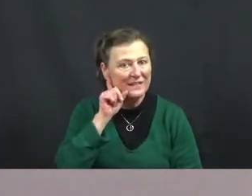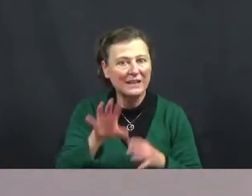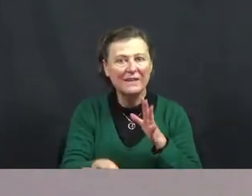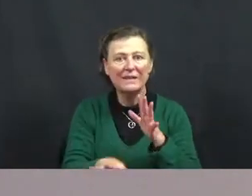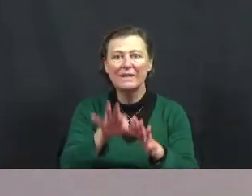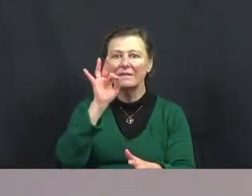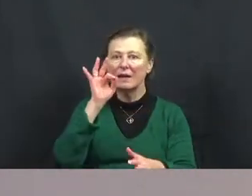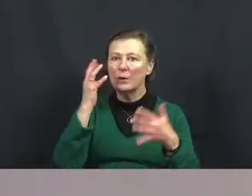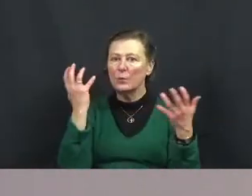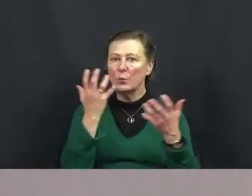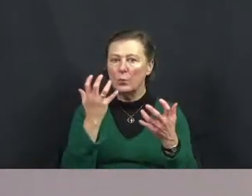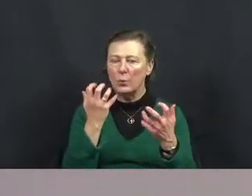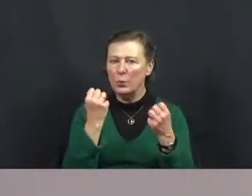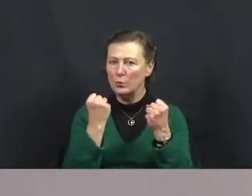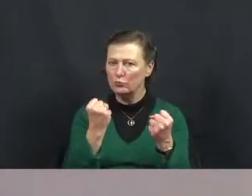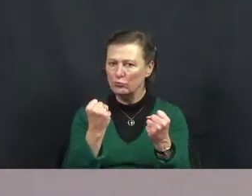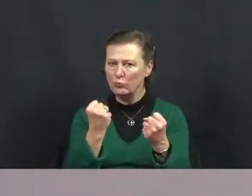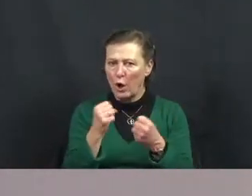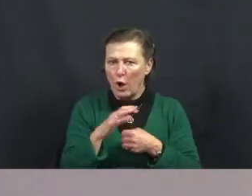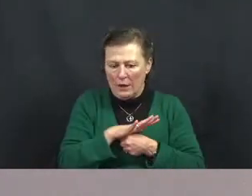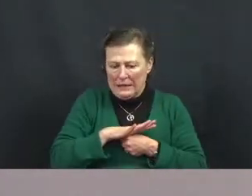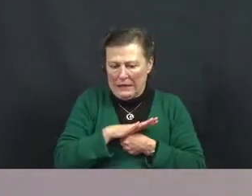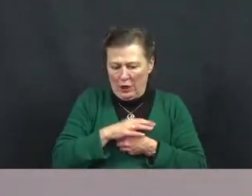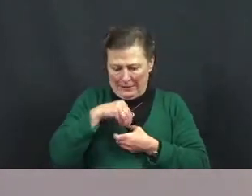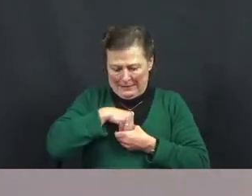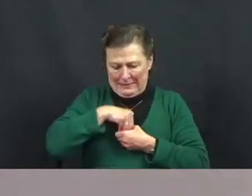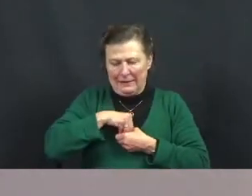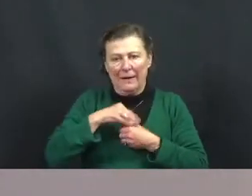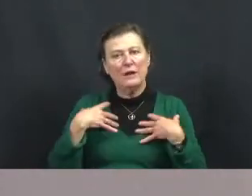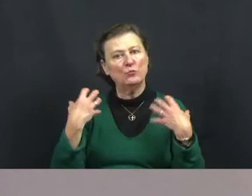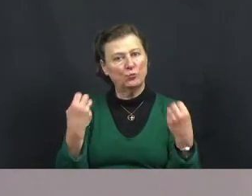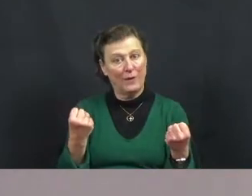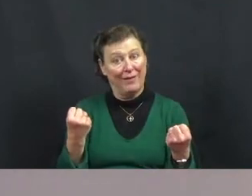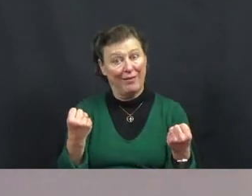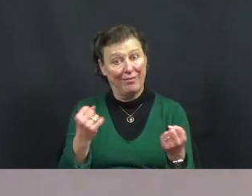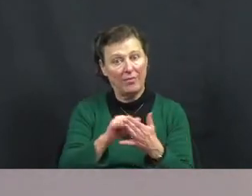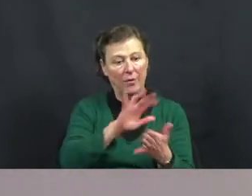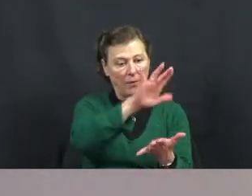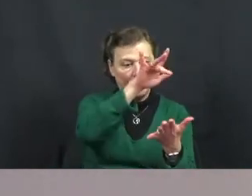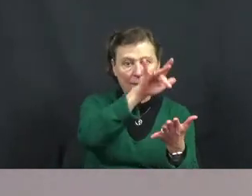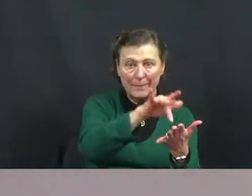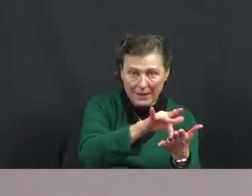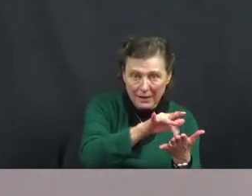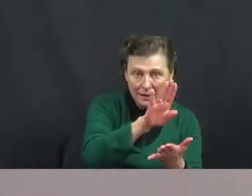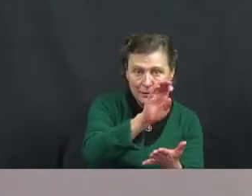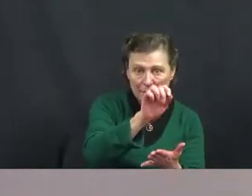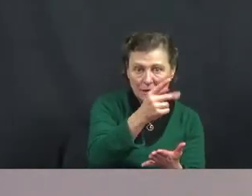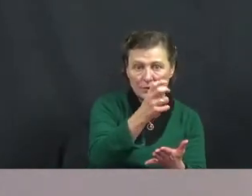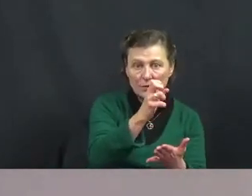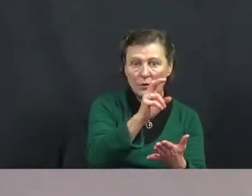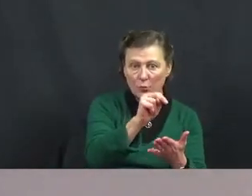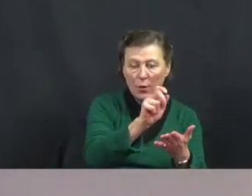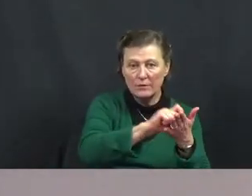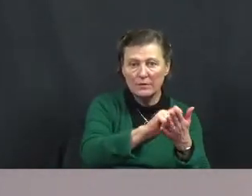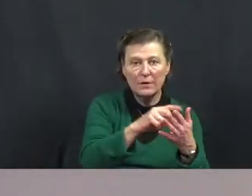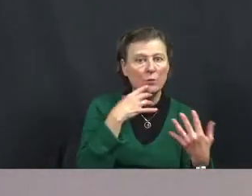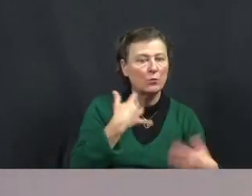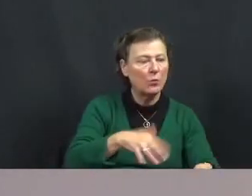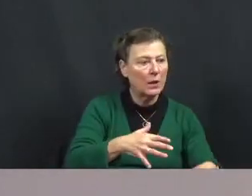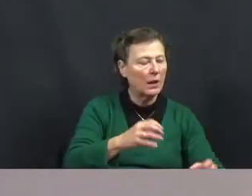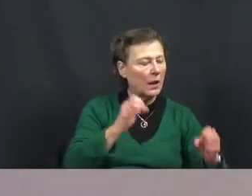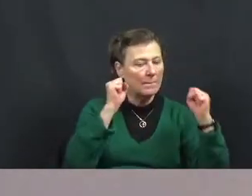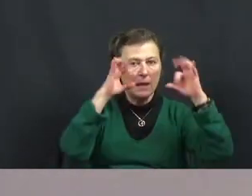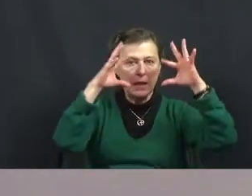heroic reservoirs of inner strength. And so these middle Beethoven compositions were revolutionary